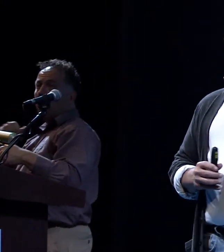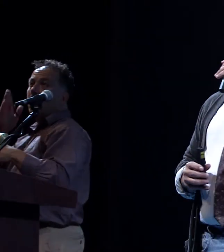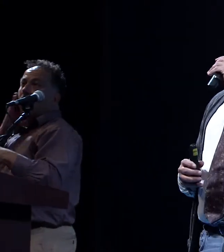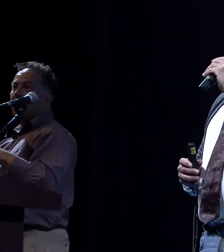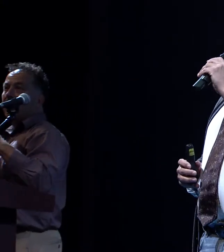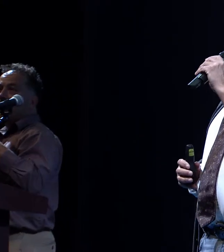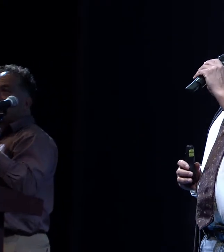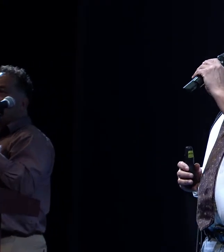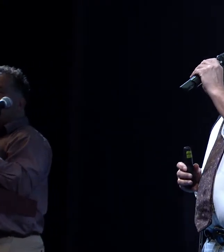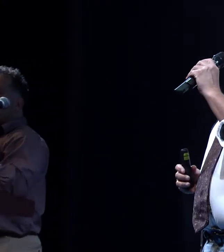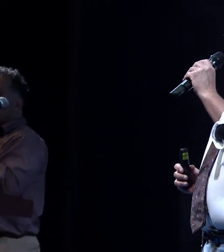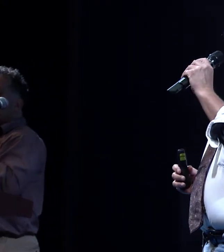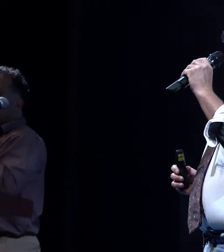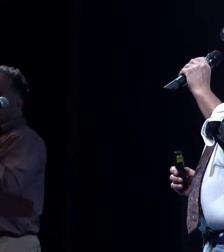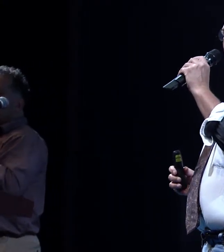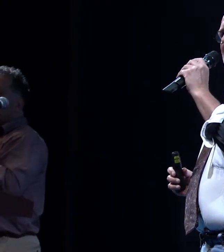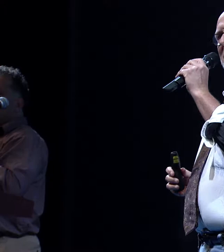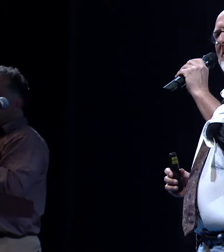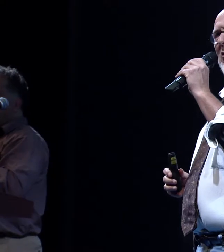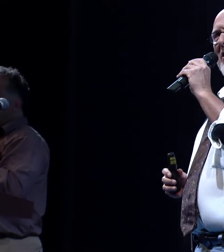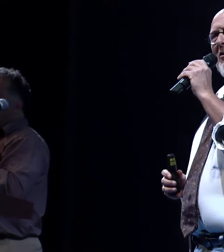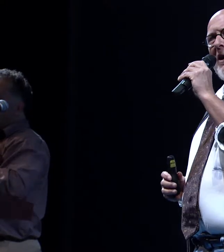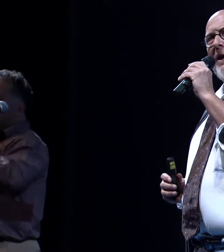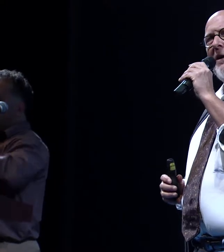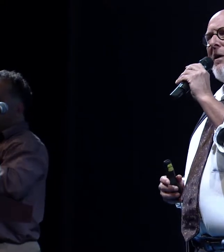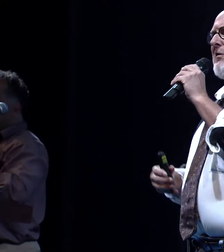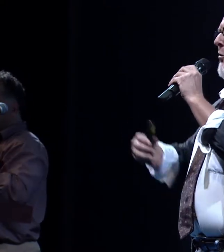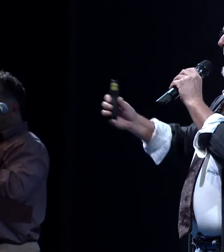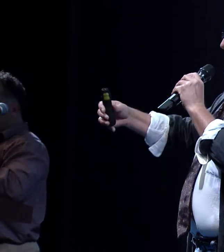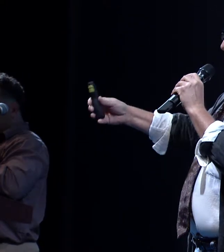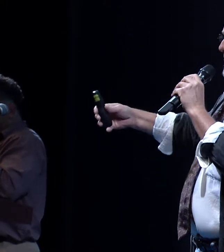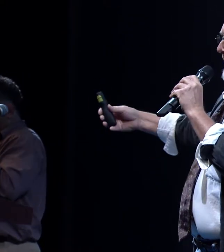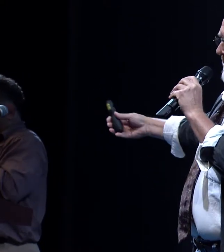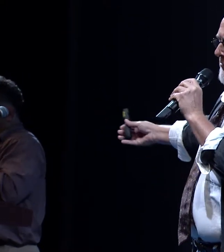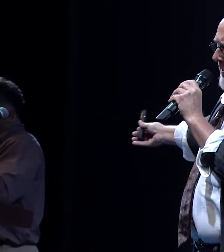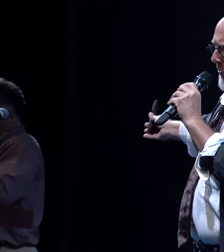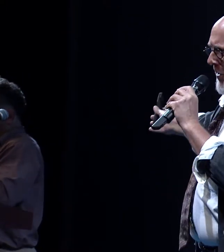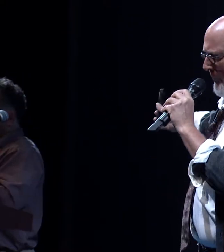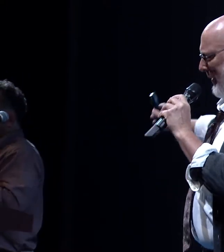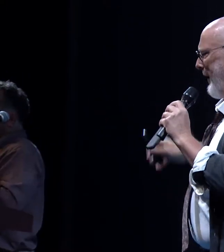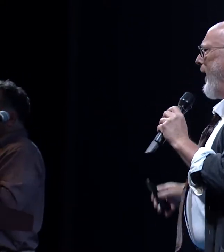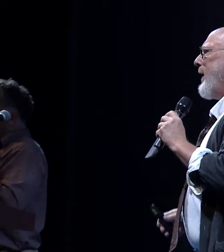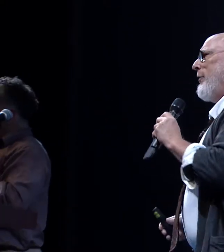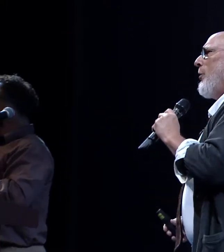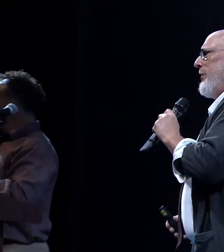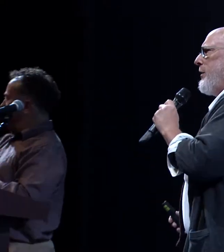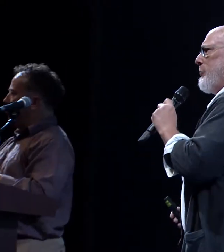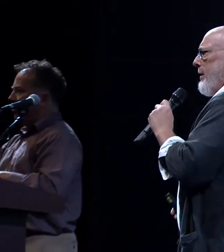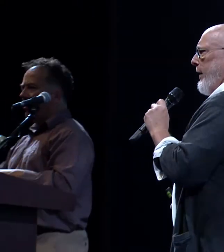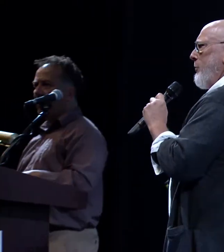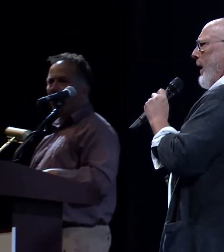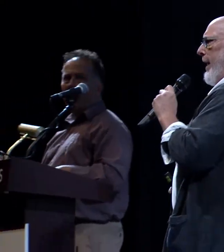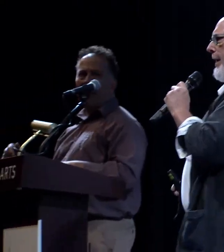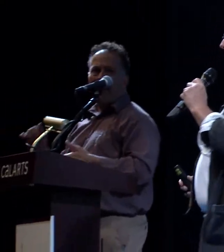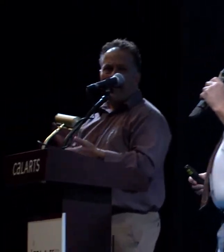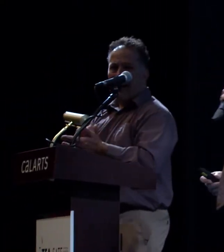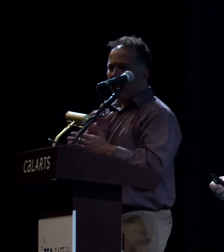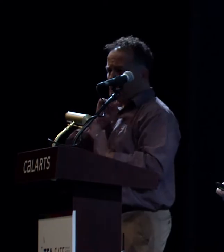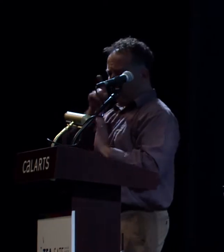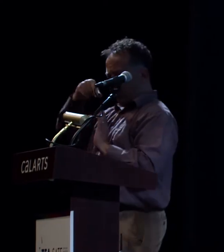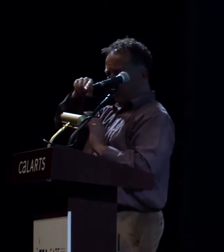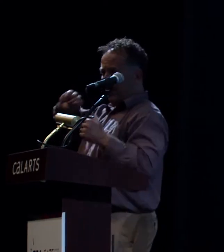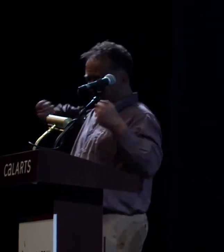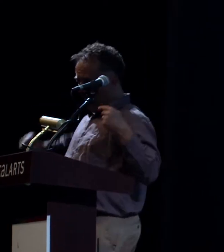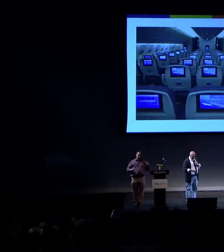entertainment. If you're sitting by the window, please lower your window shade so people can enjoy the in-flight entertainment. And I was always deeply offended by that.